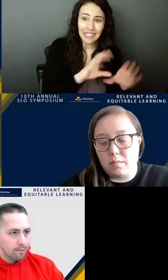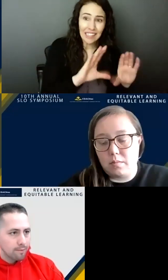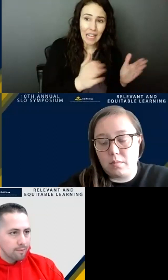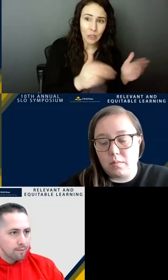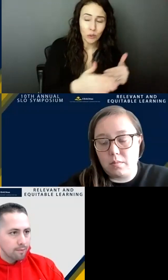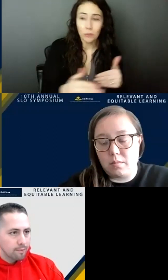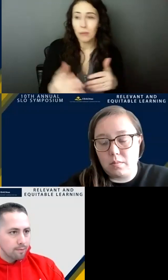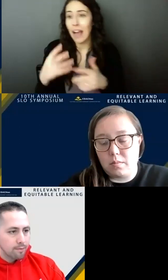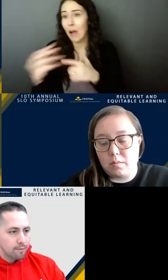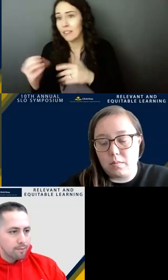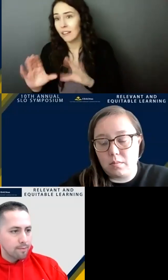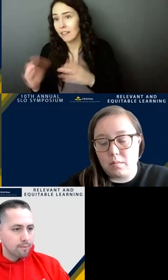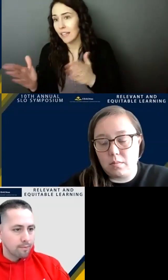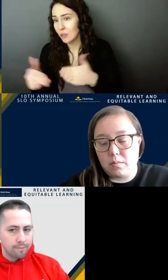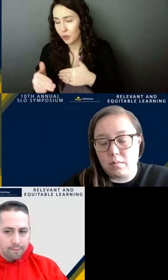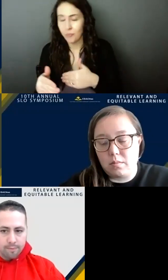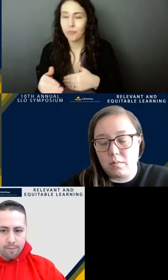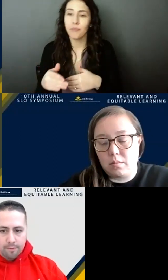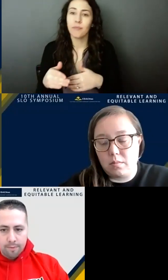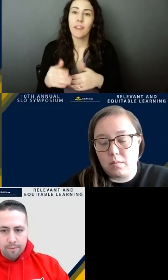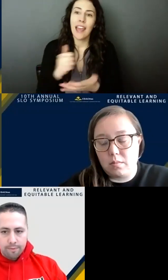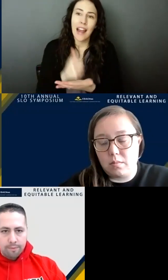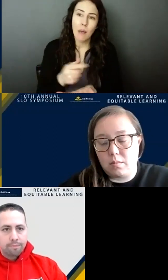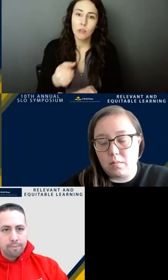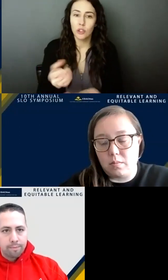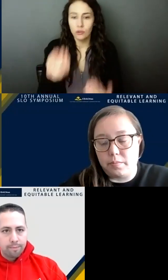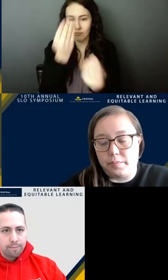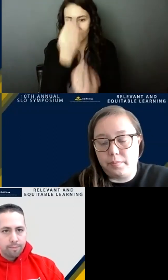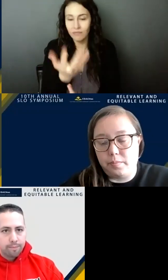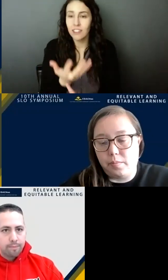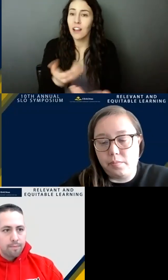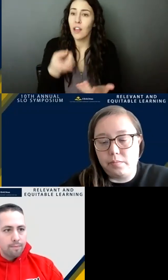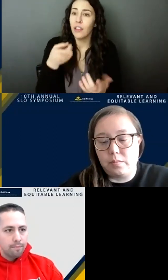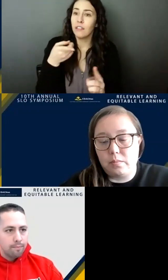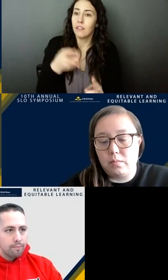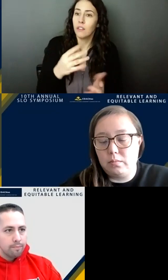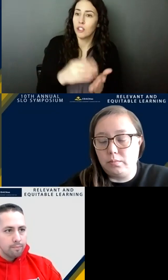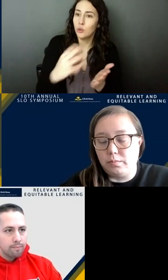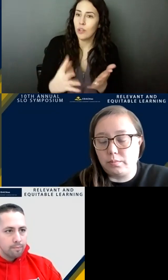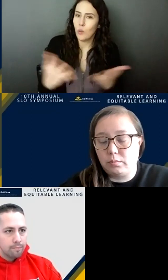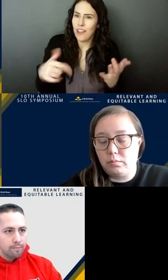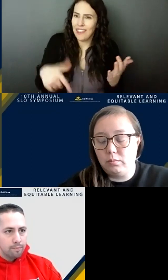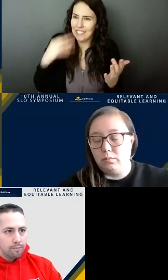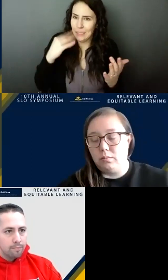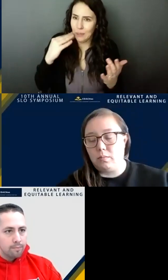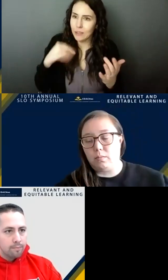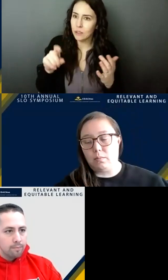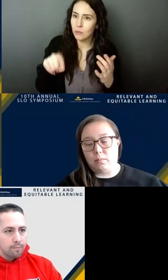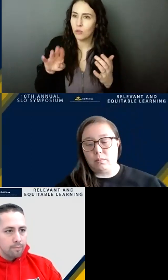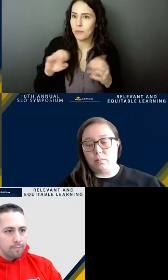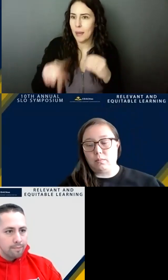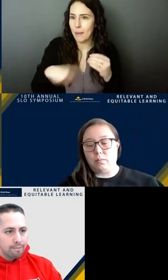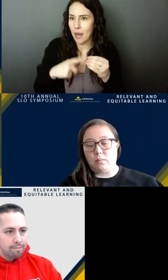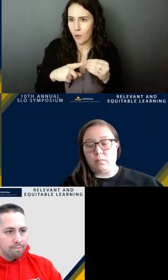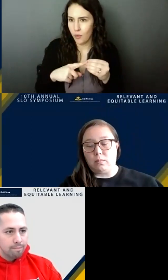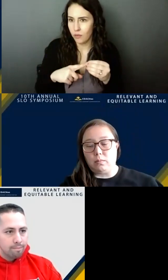to contextualize to the student what this experience is supposed to be about. And so that's, if we're